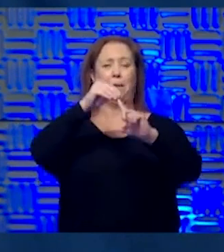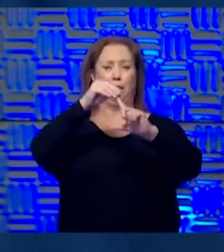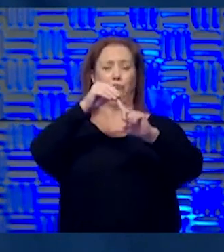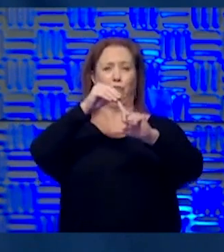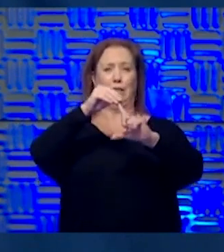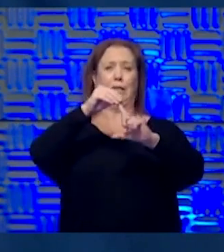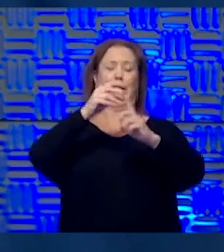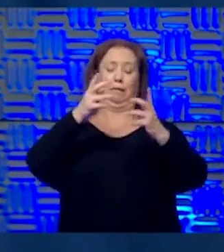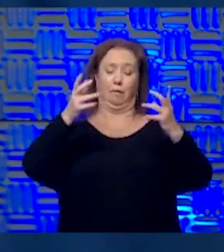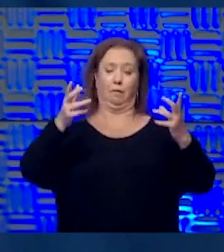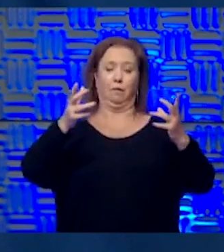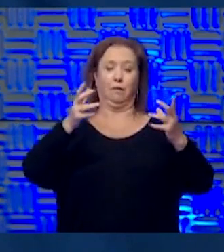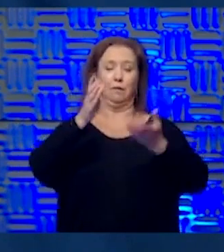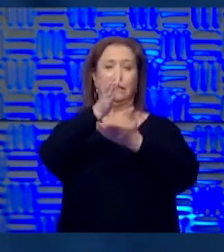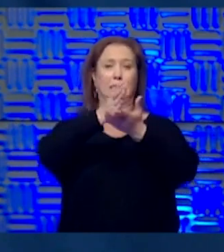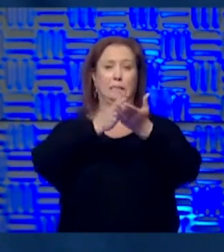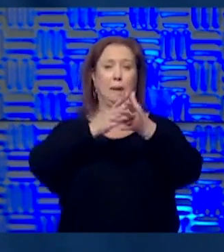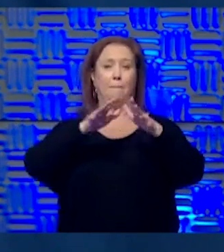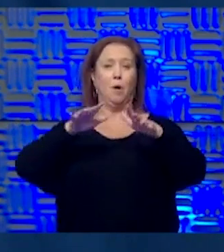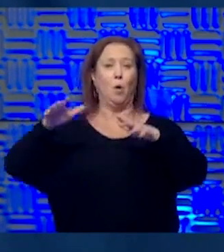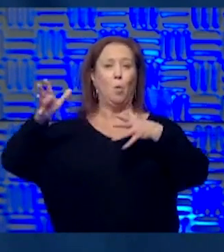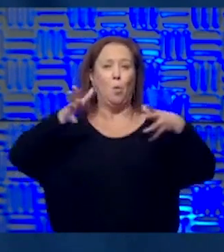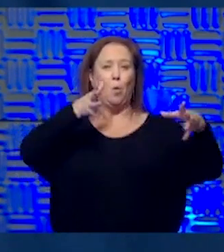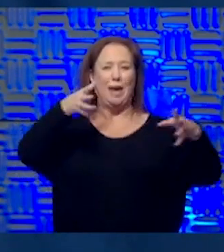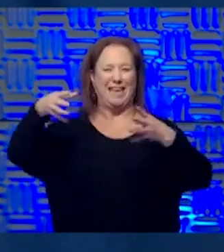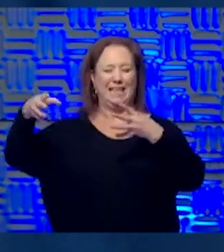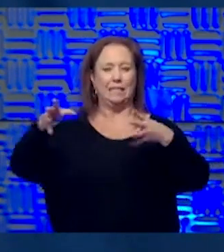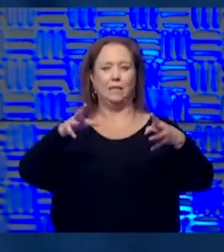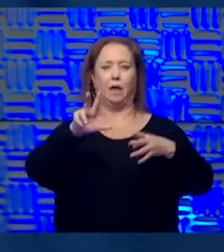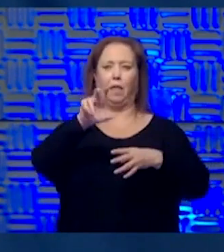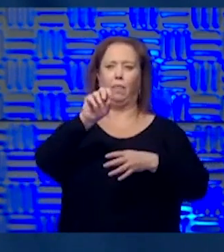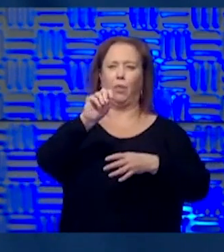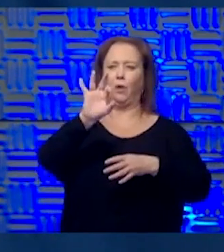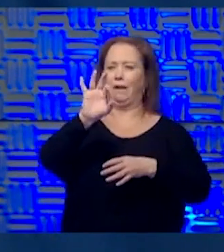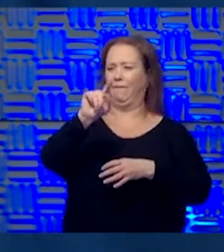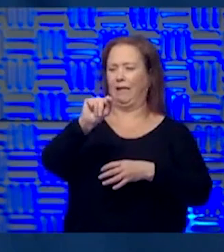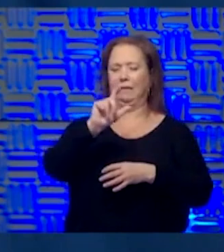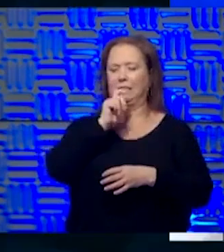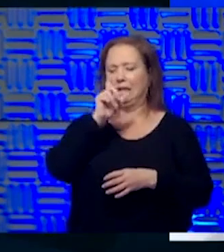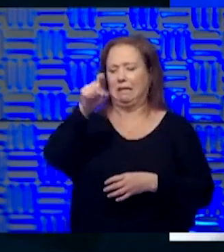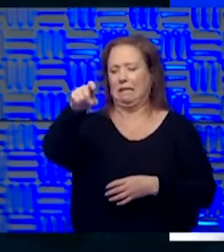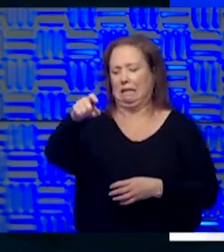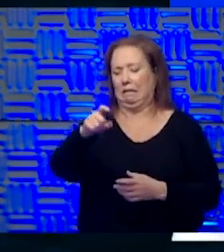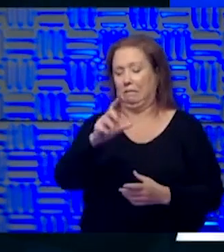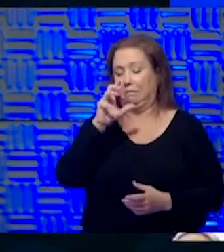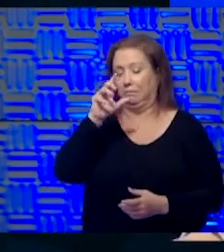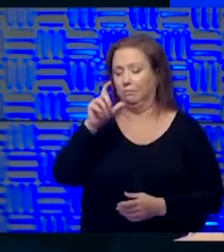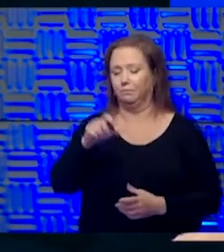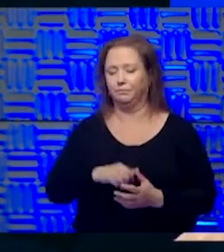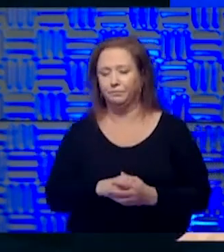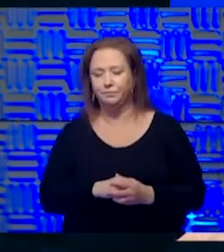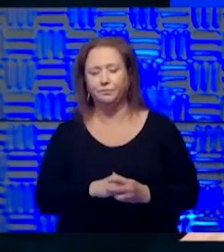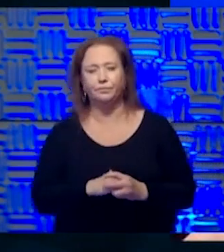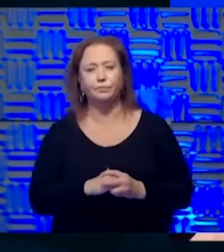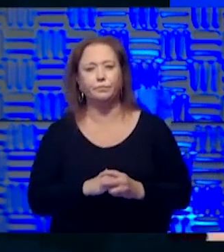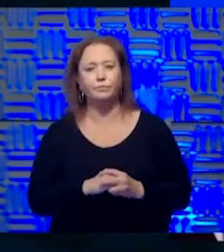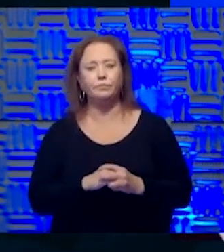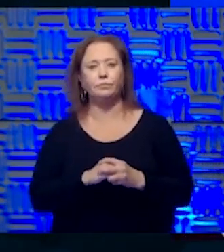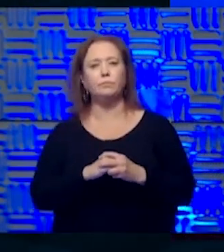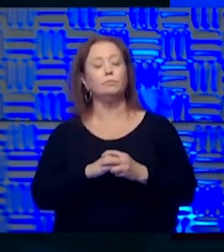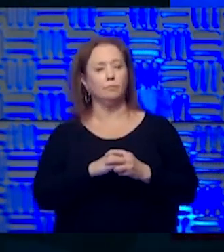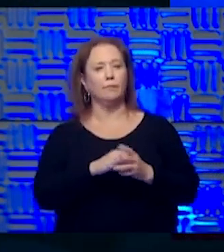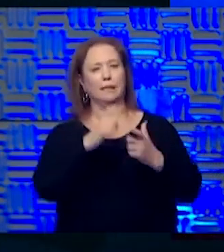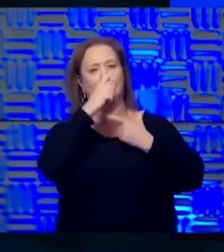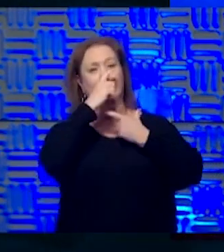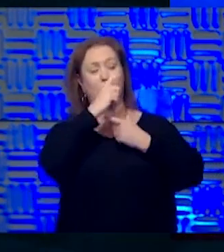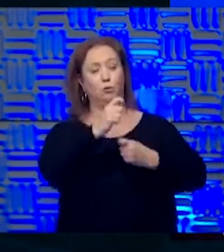are some winds going on. I don't know that 30 feet is necessarily needed. It's interesting because there's a lot, you can get